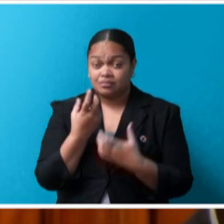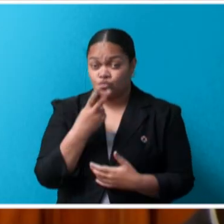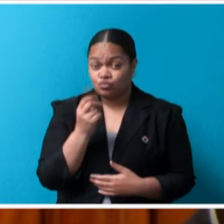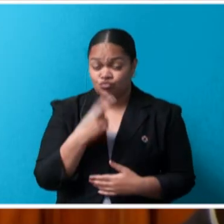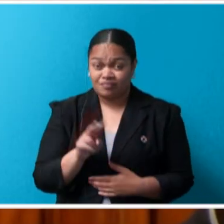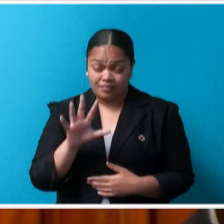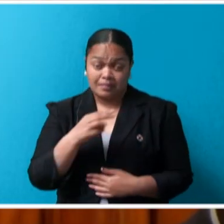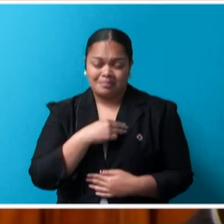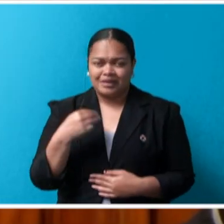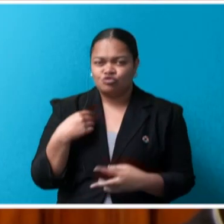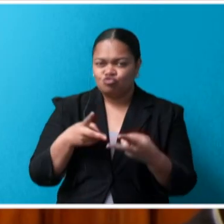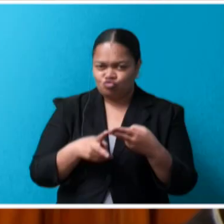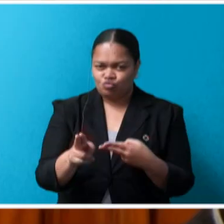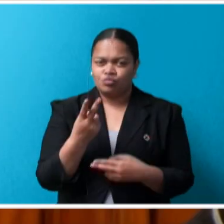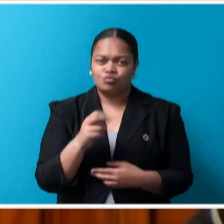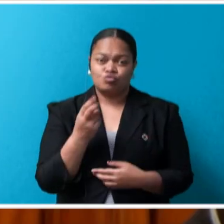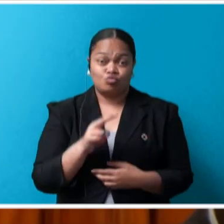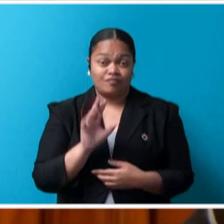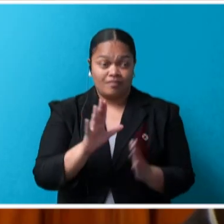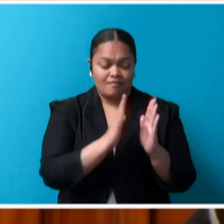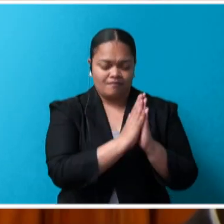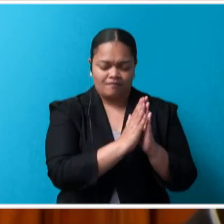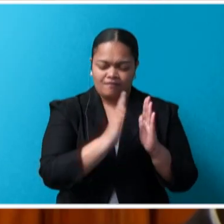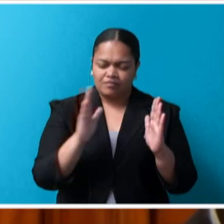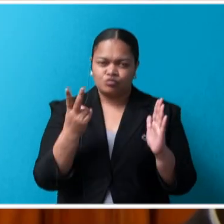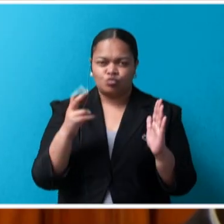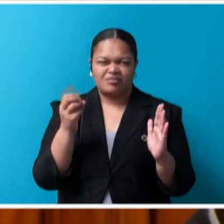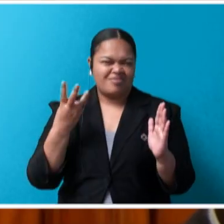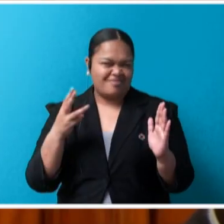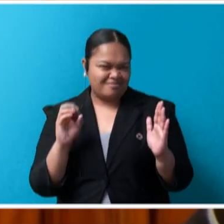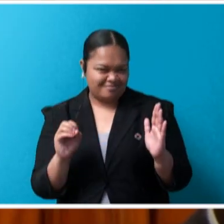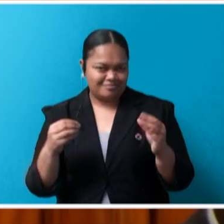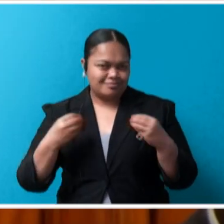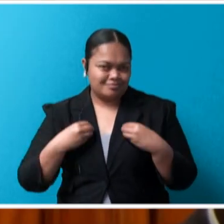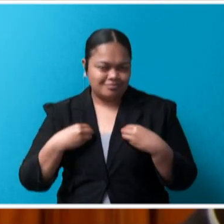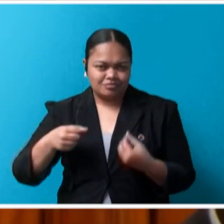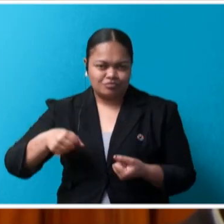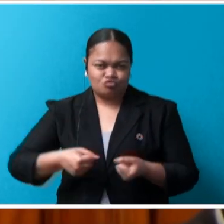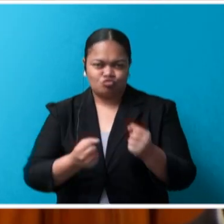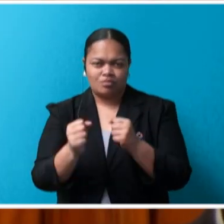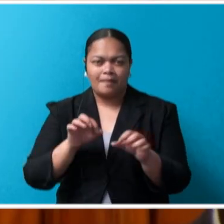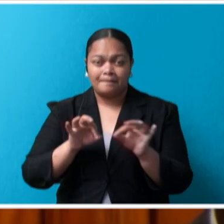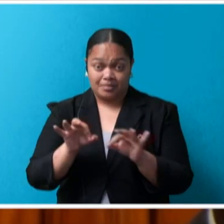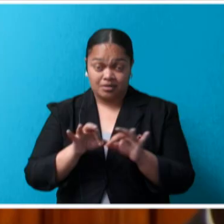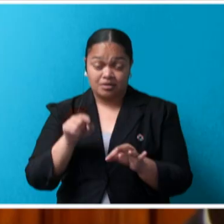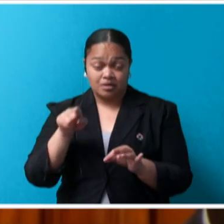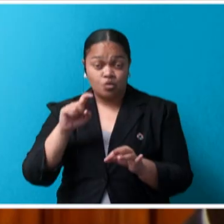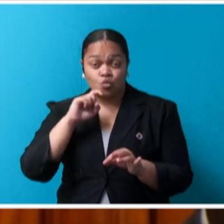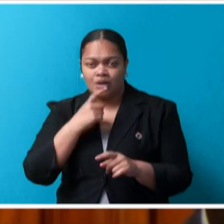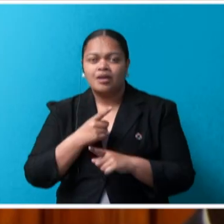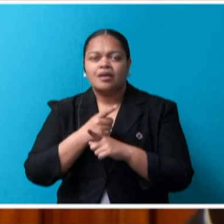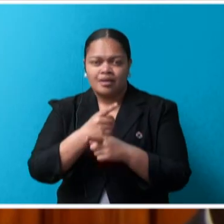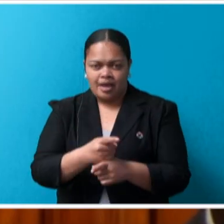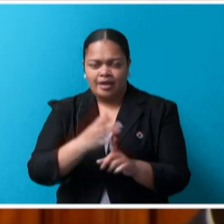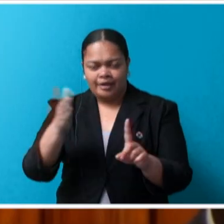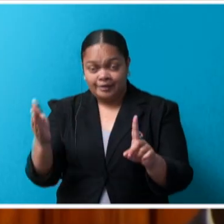ministry launched the 2025 to 2030 MSME strategic plan, which will guide the next phase of